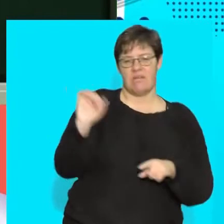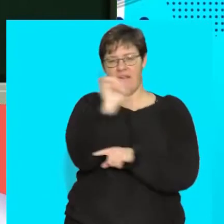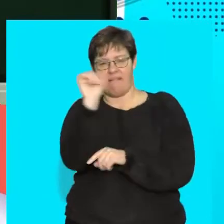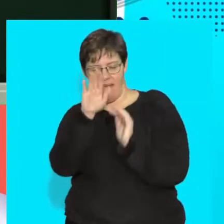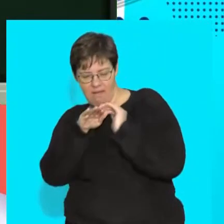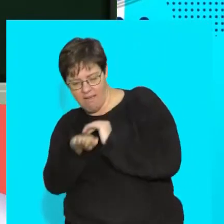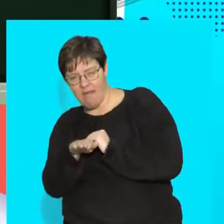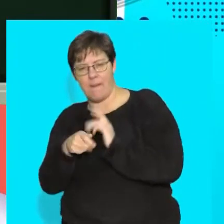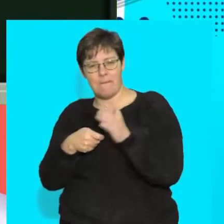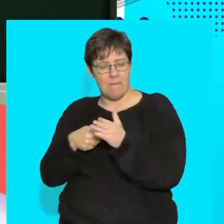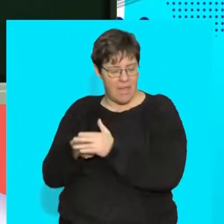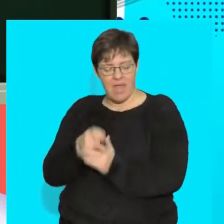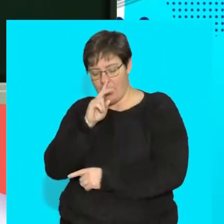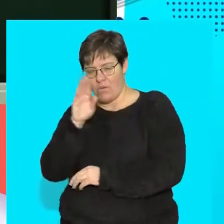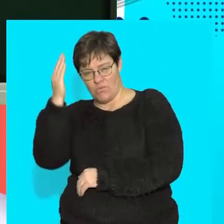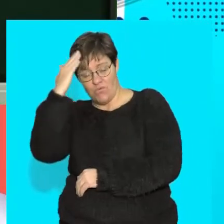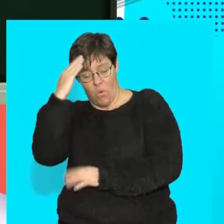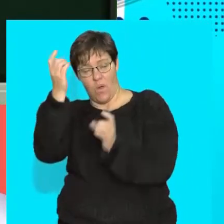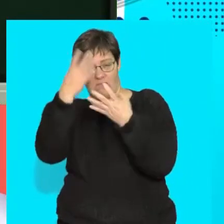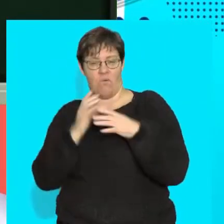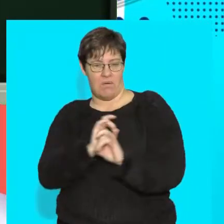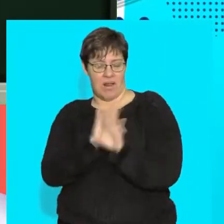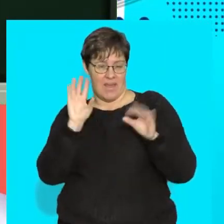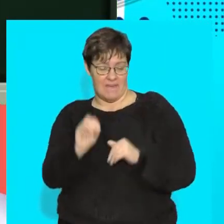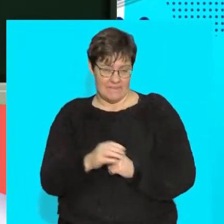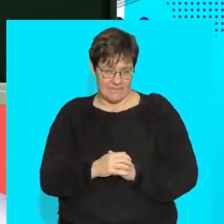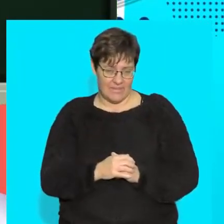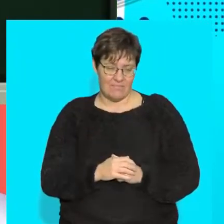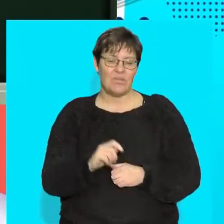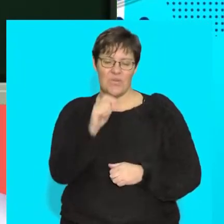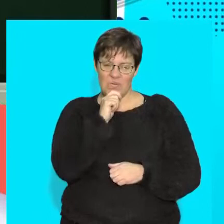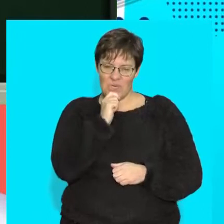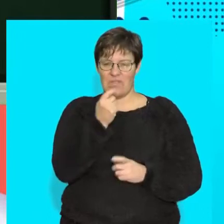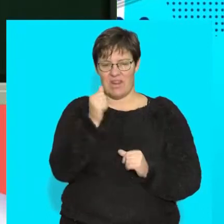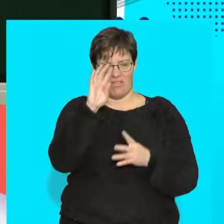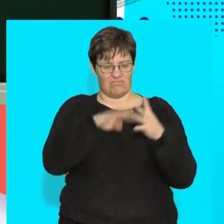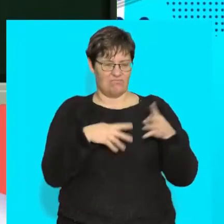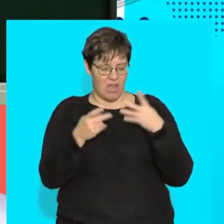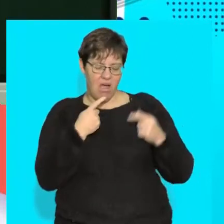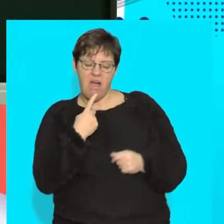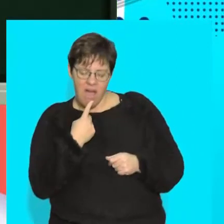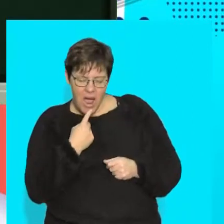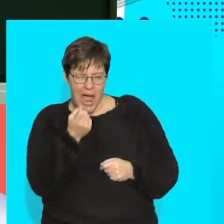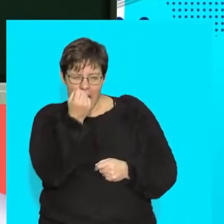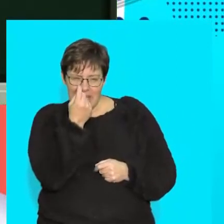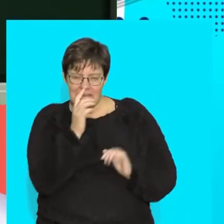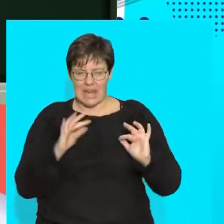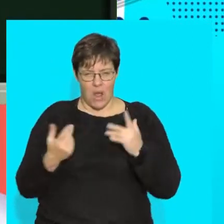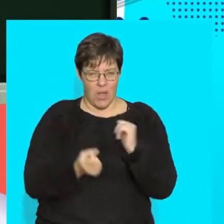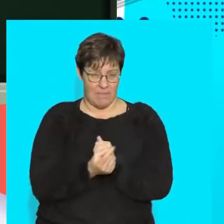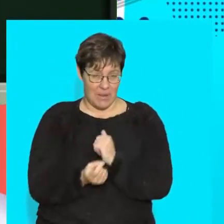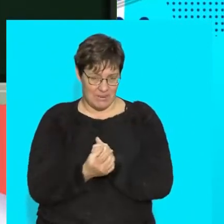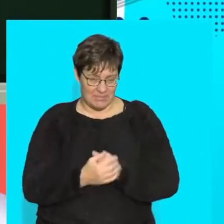those things. You just need to make sure you are informed, and you can always use your financial maths just to try and understand what needs to